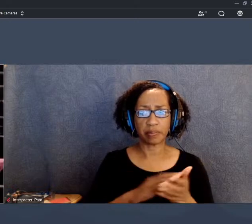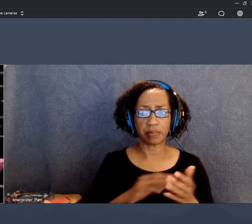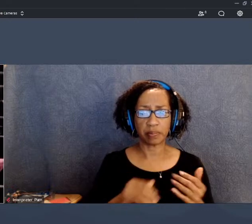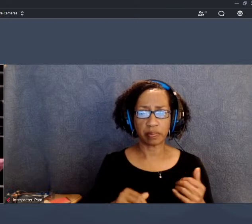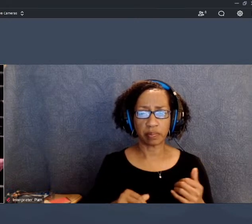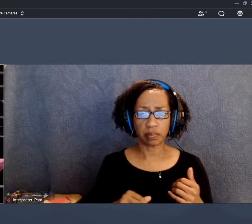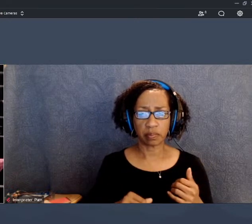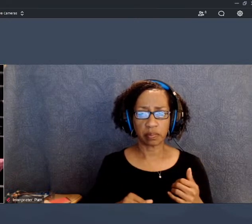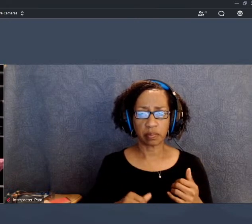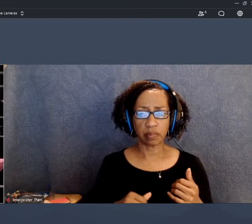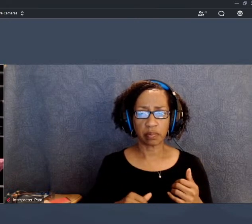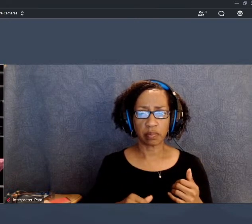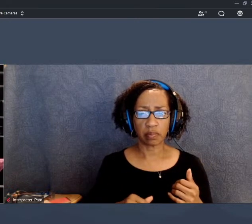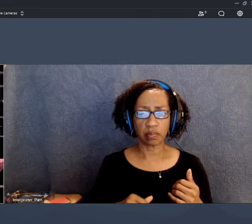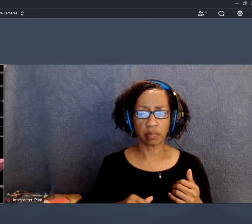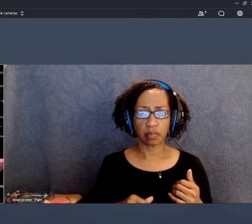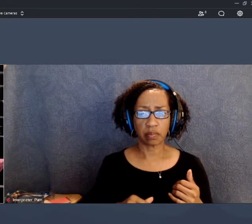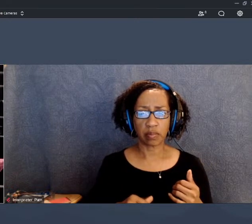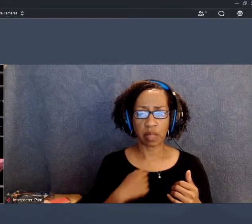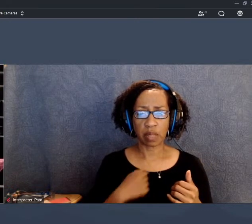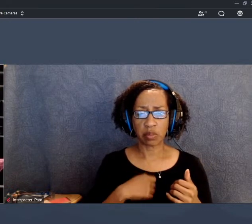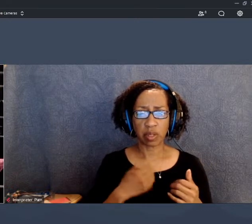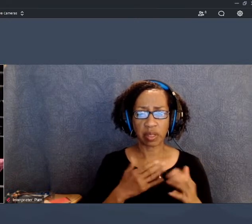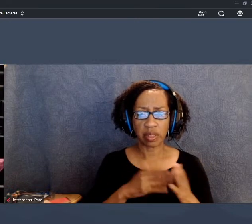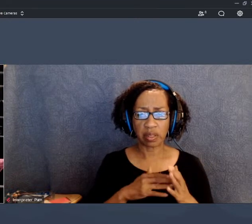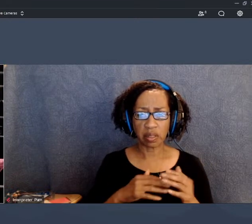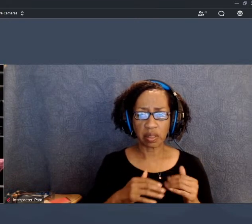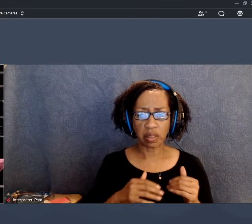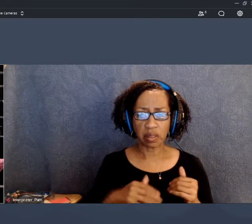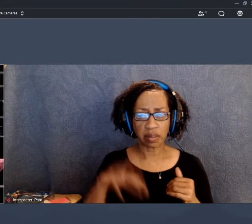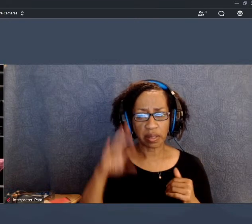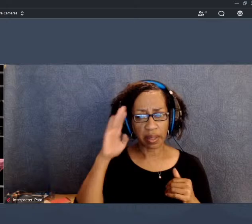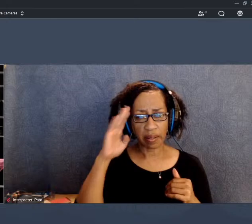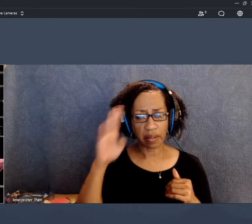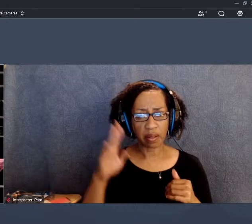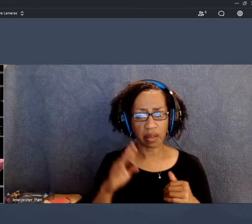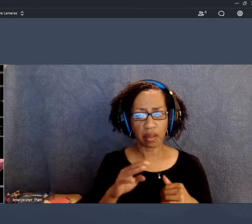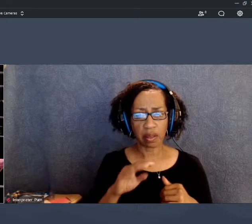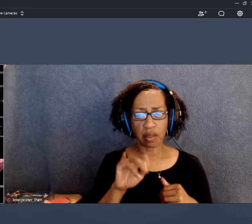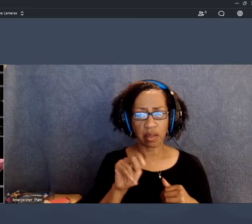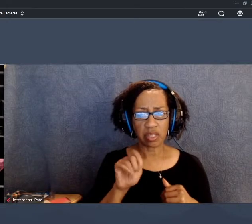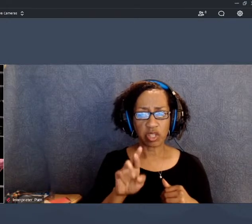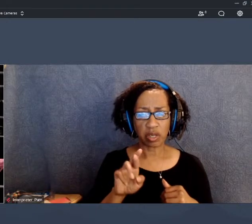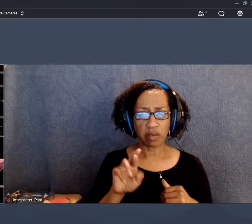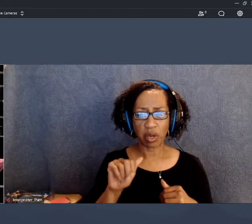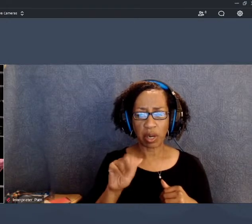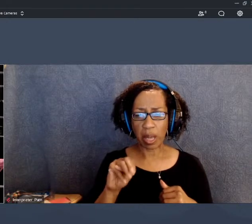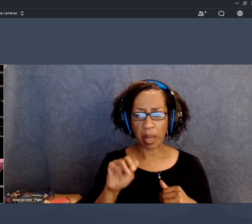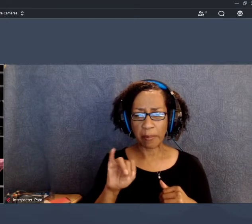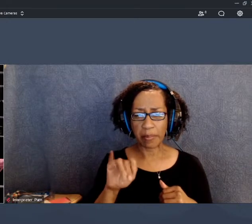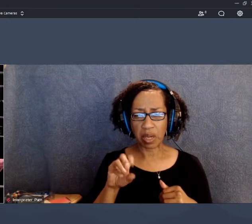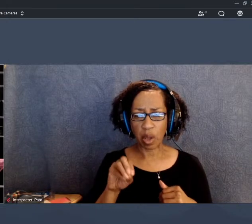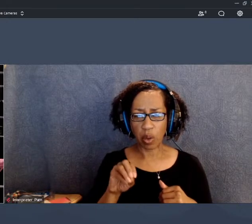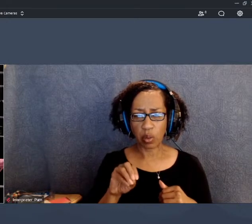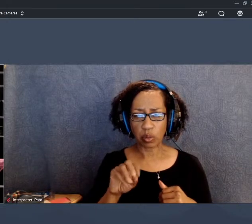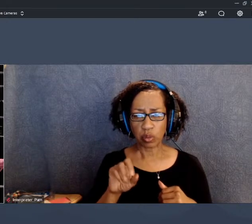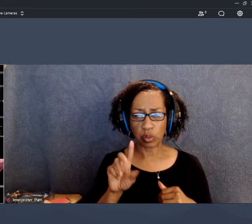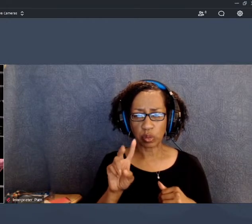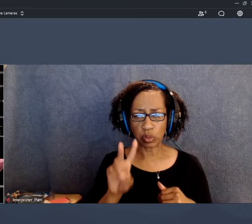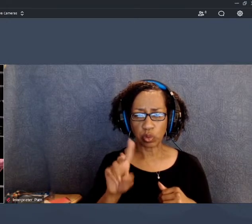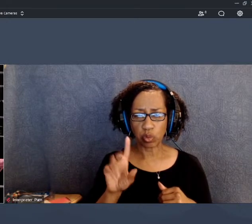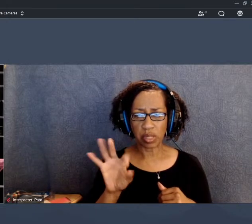Oh, I'm sorry. Do it again. Hello, my name is Jennifer Amito, 290 Stonewall.